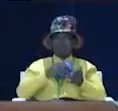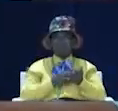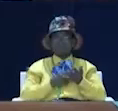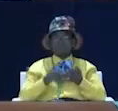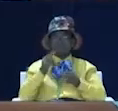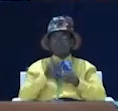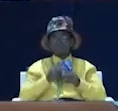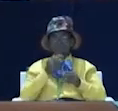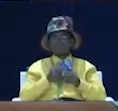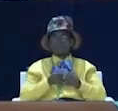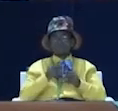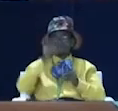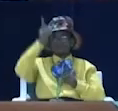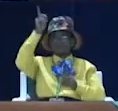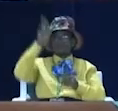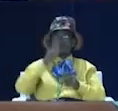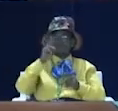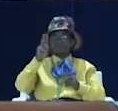You are very wonderful.